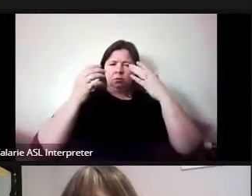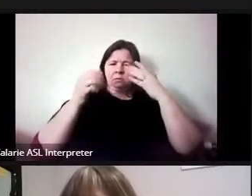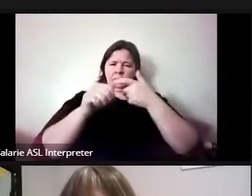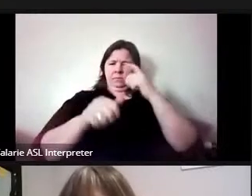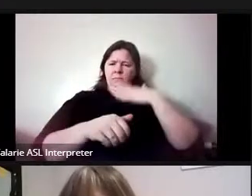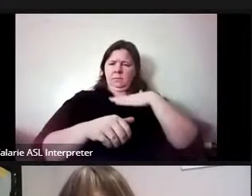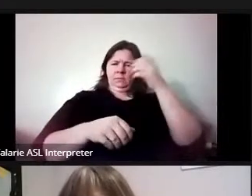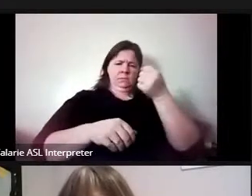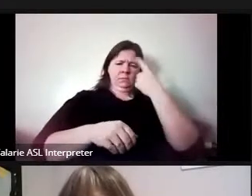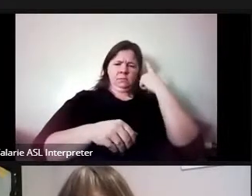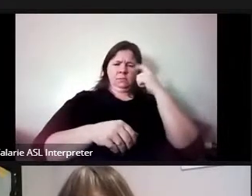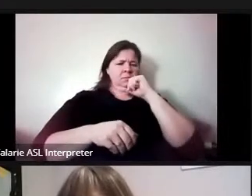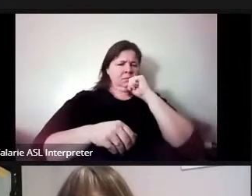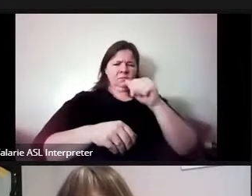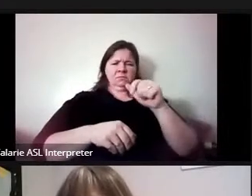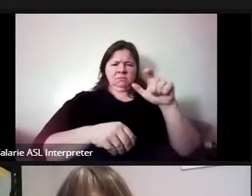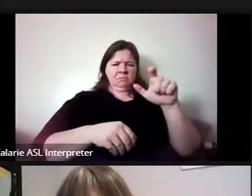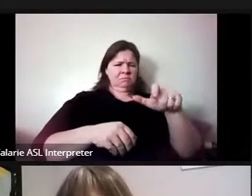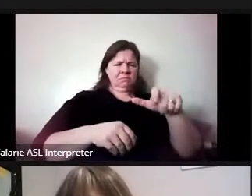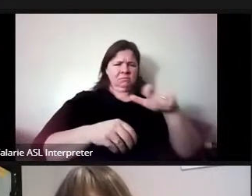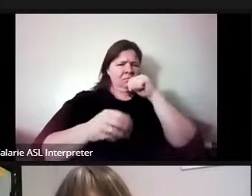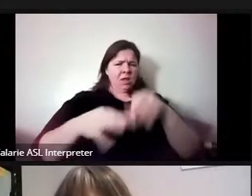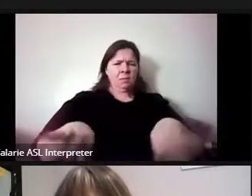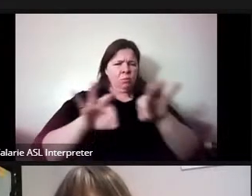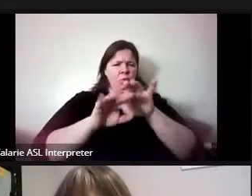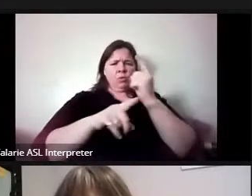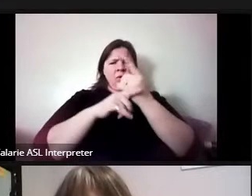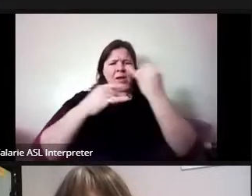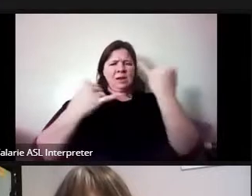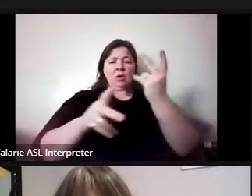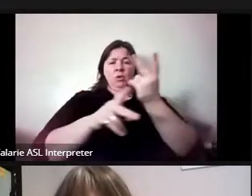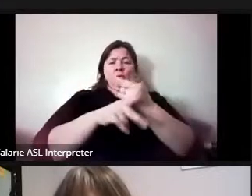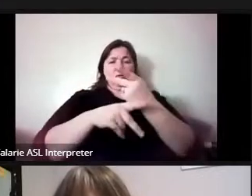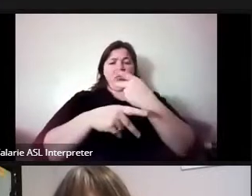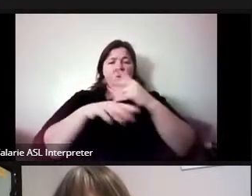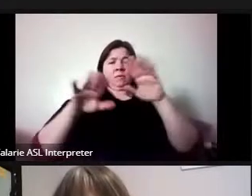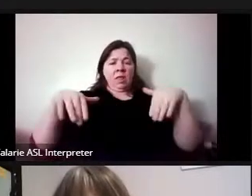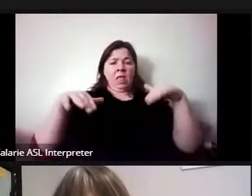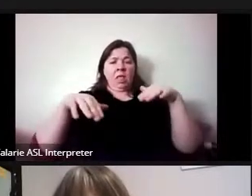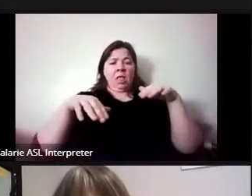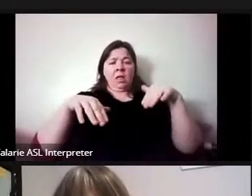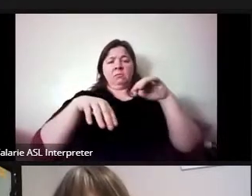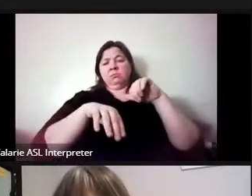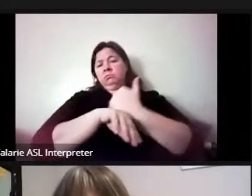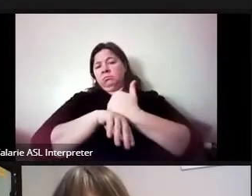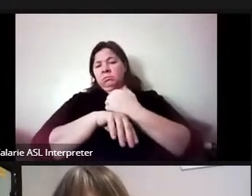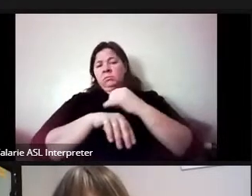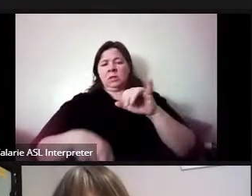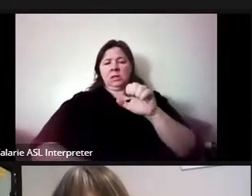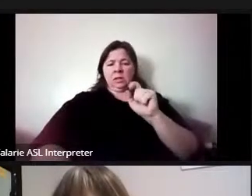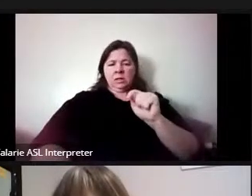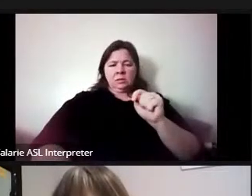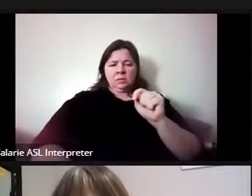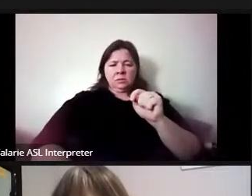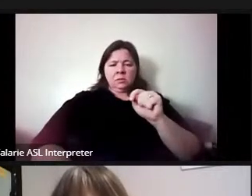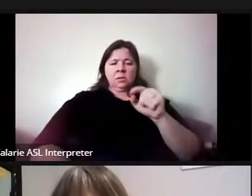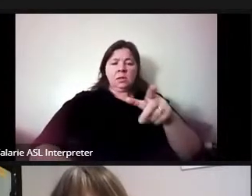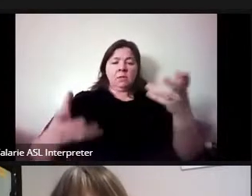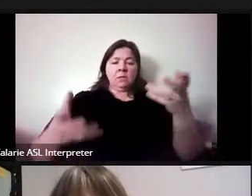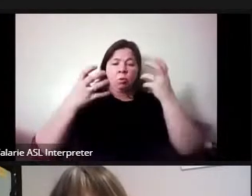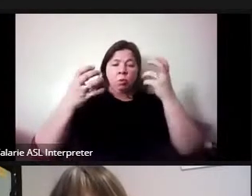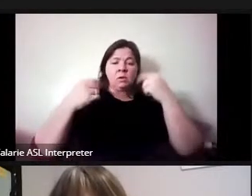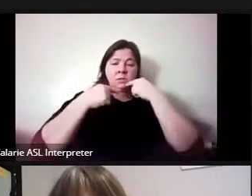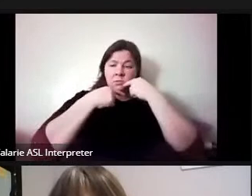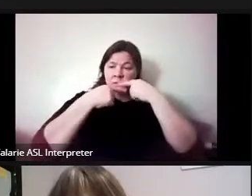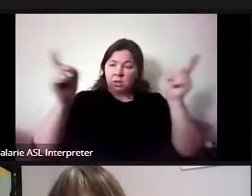understanding, that is not necessary right now because the product we have not launched yet. And if you're wanting to tell